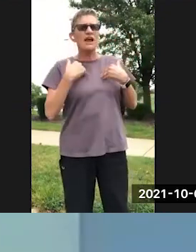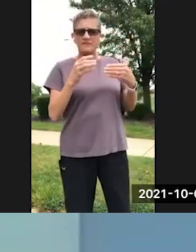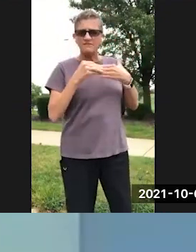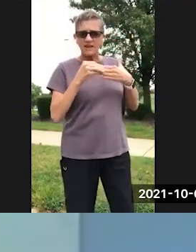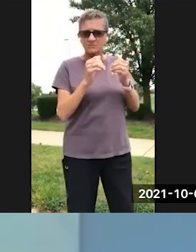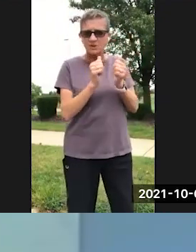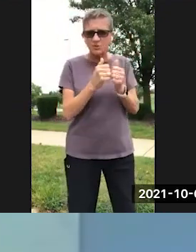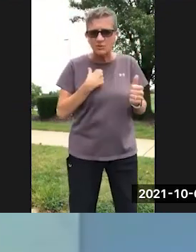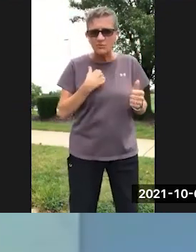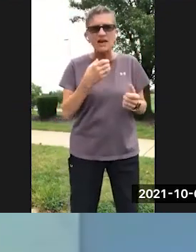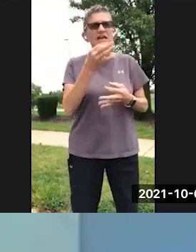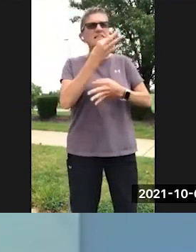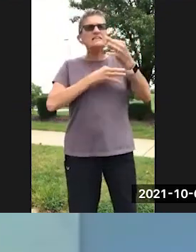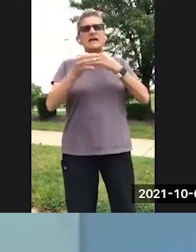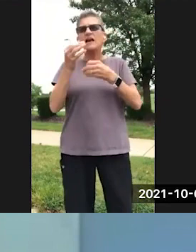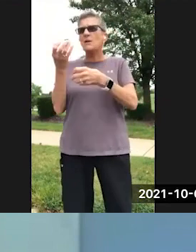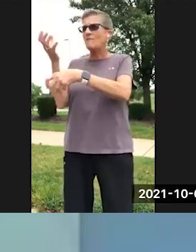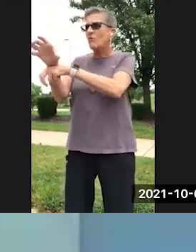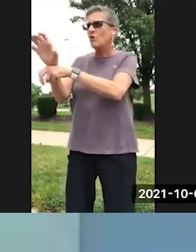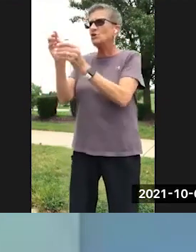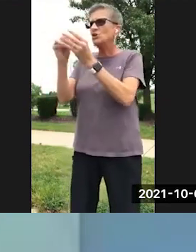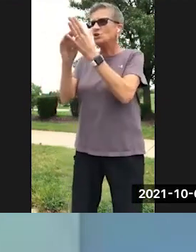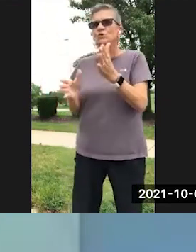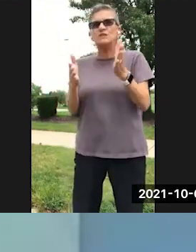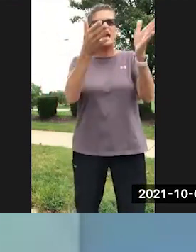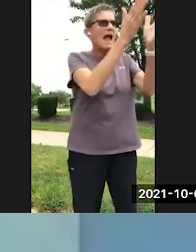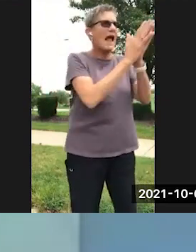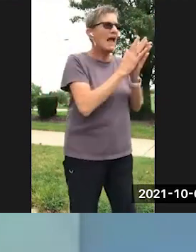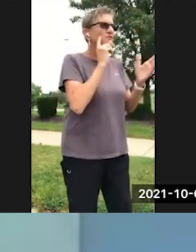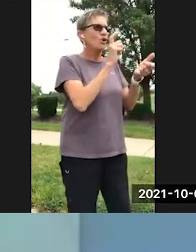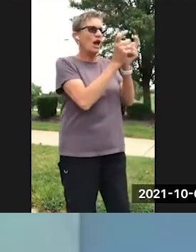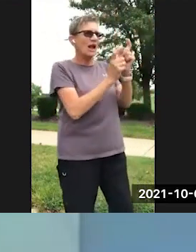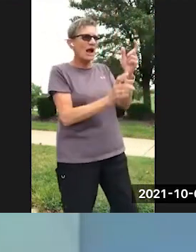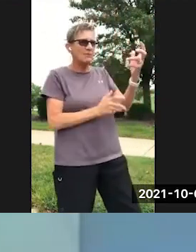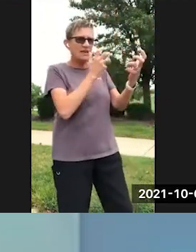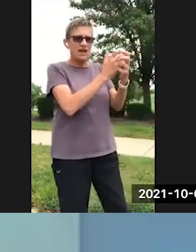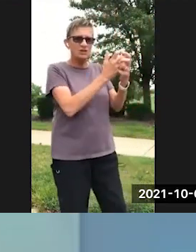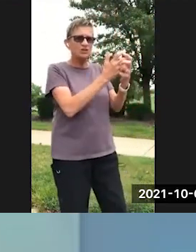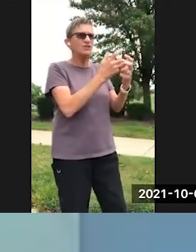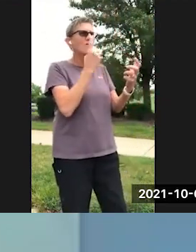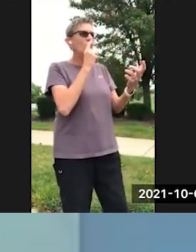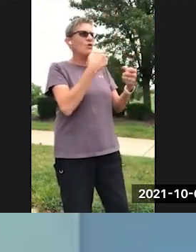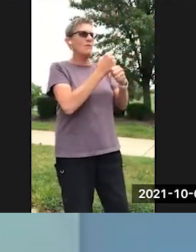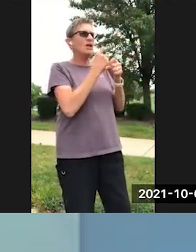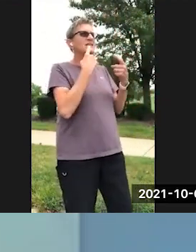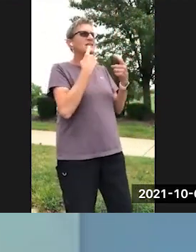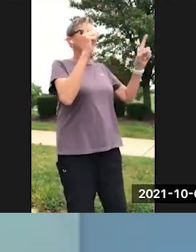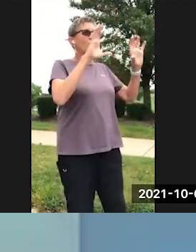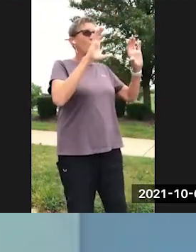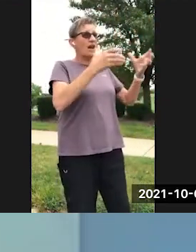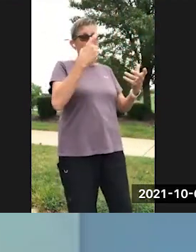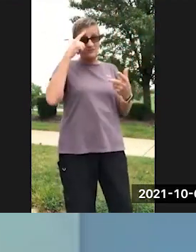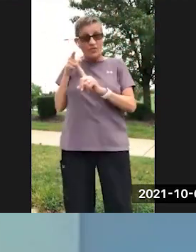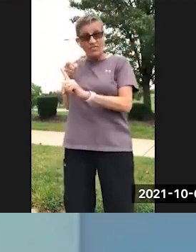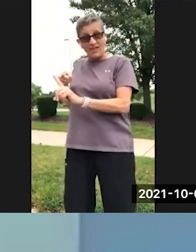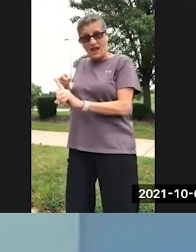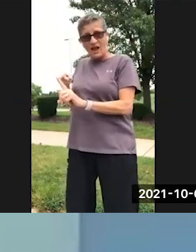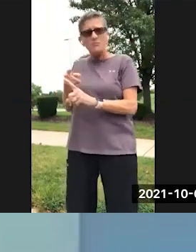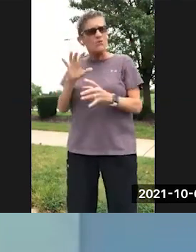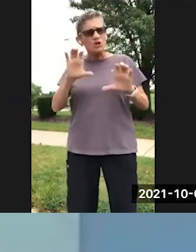of making students have to ask for the accommodations they needed to make a course more accessible to them, the opposite can be